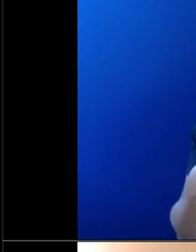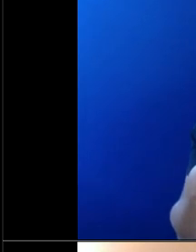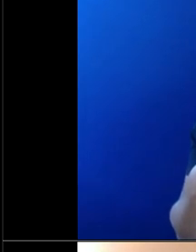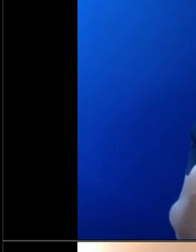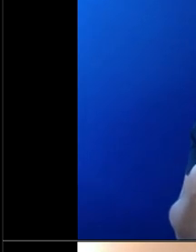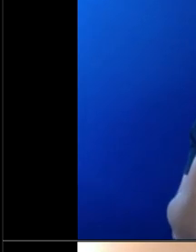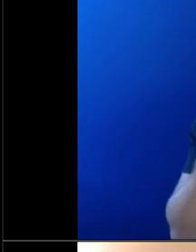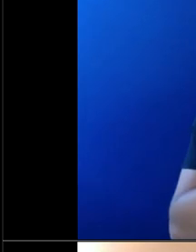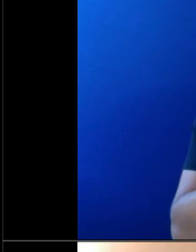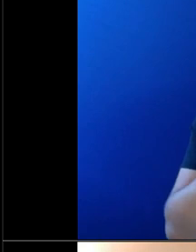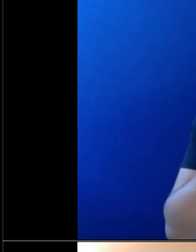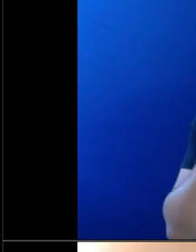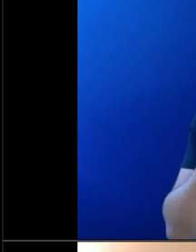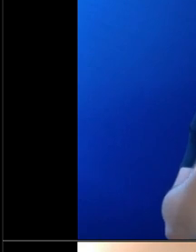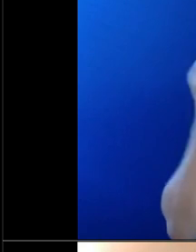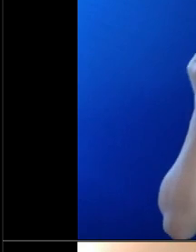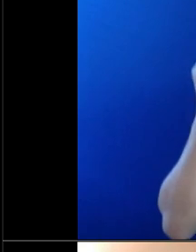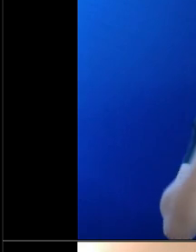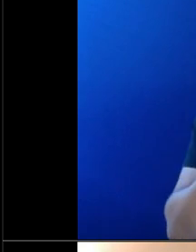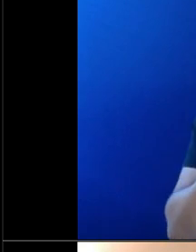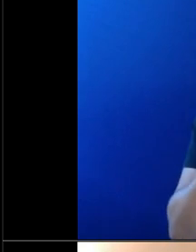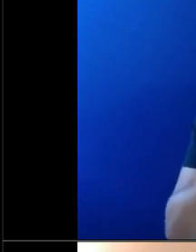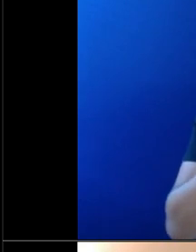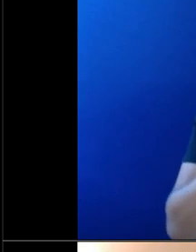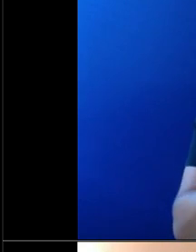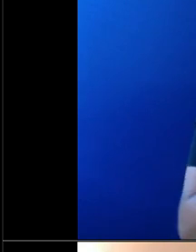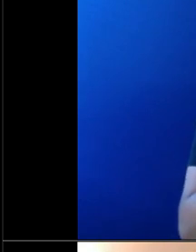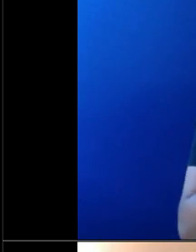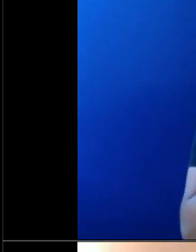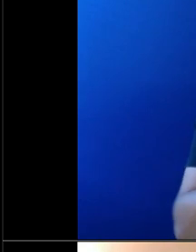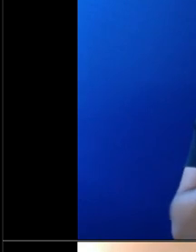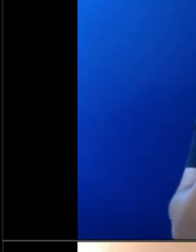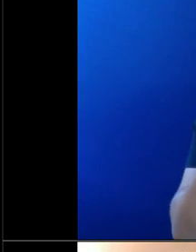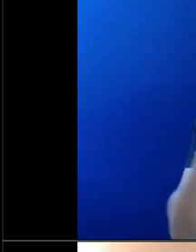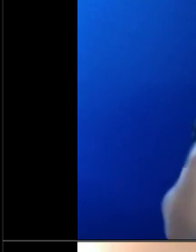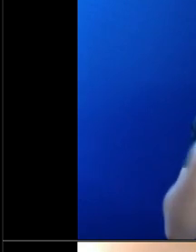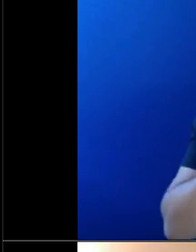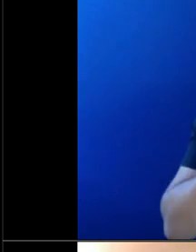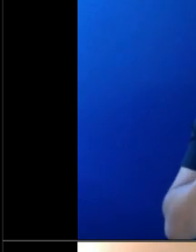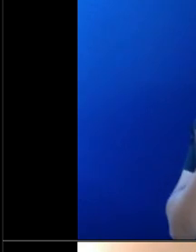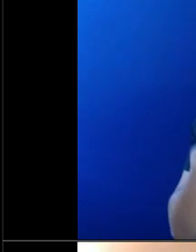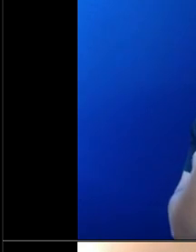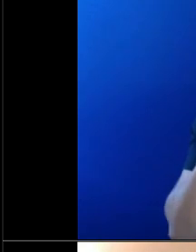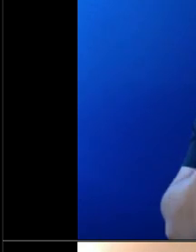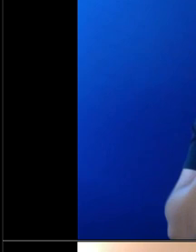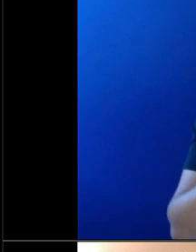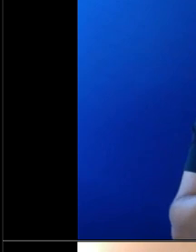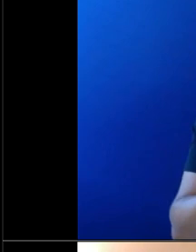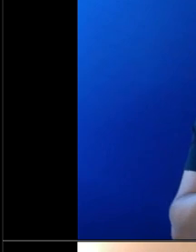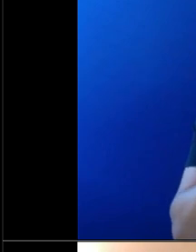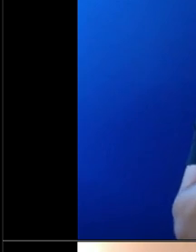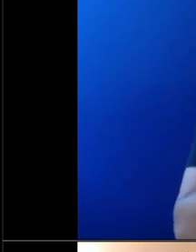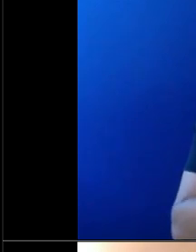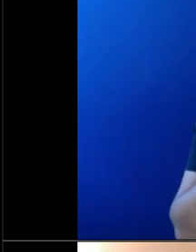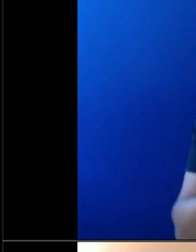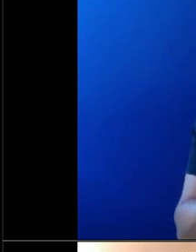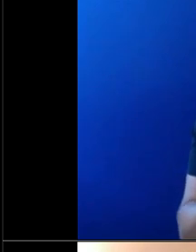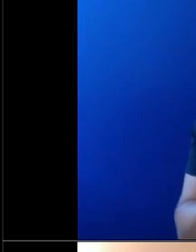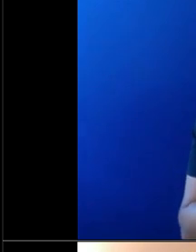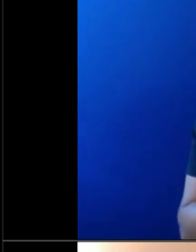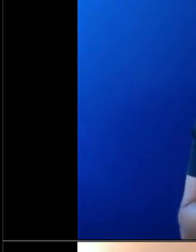them on a document and sending that out. So if your question wasn't answered, we'll see if we can answer some of those and maybe send out a follow-up email. But I just want to thank you,